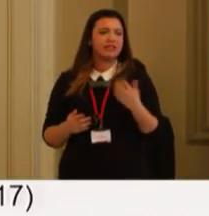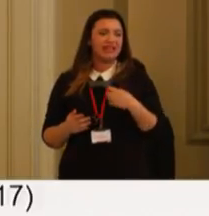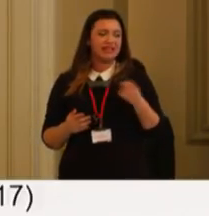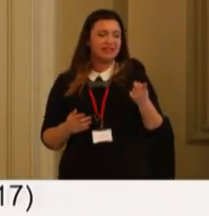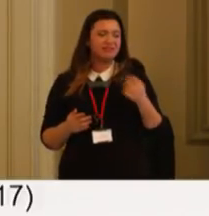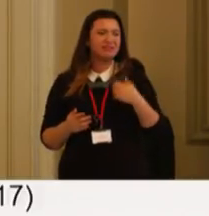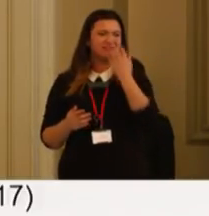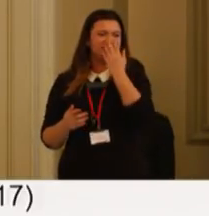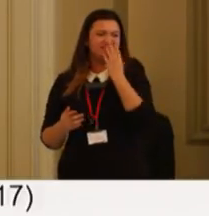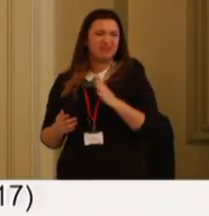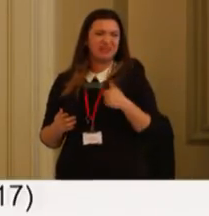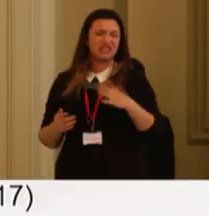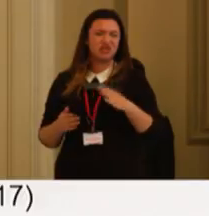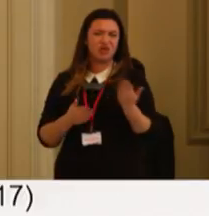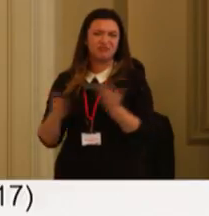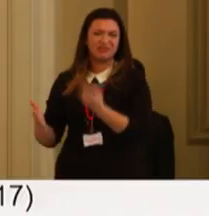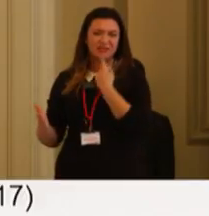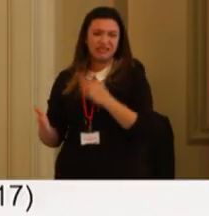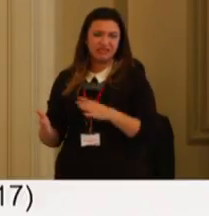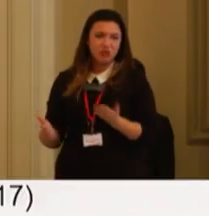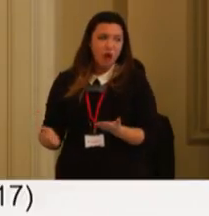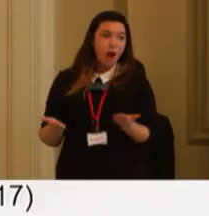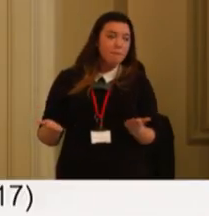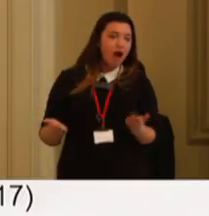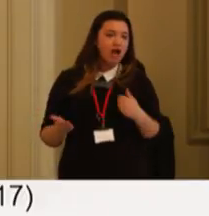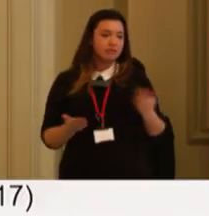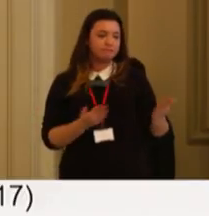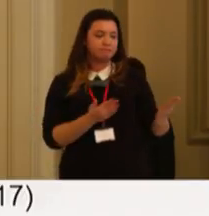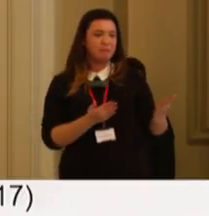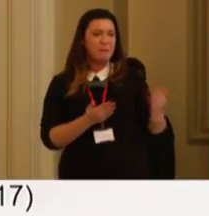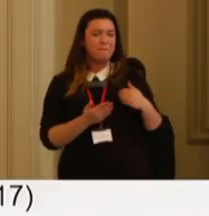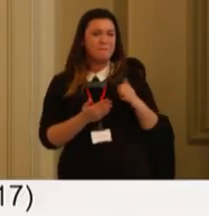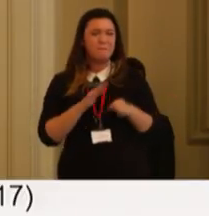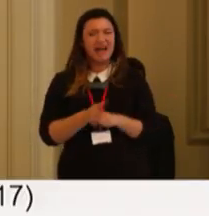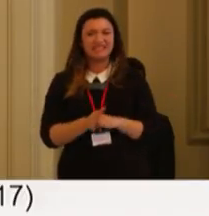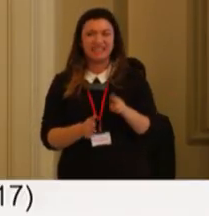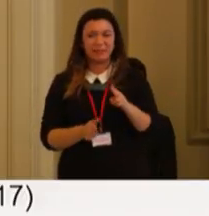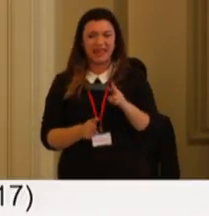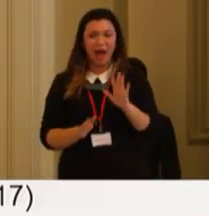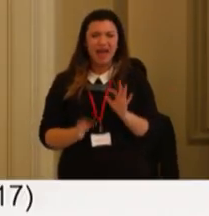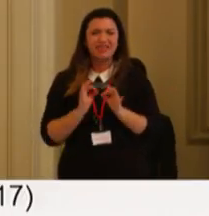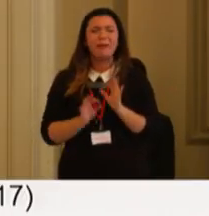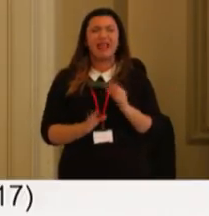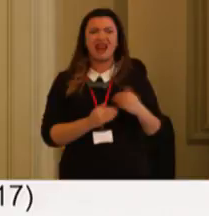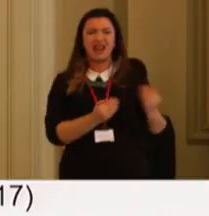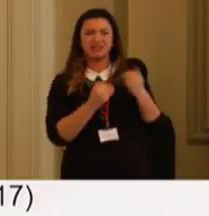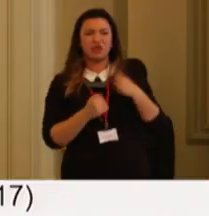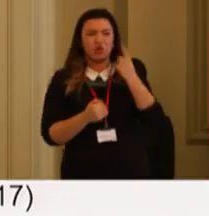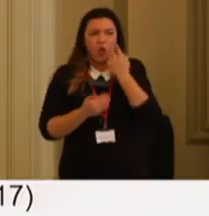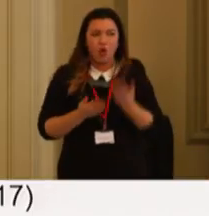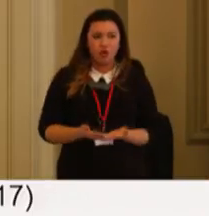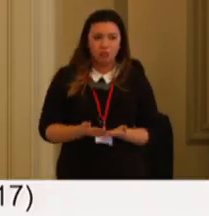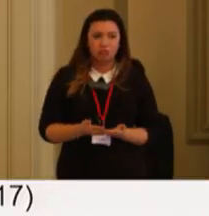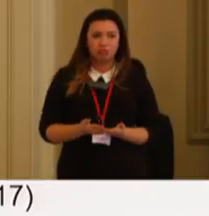further. So they may be in disagreement from time to time, but even in a situation where they disagree, they like to